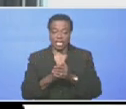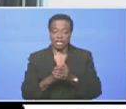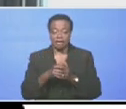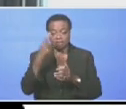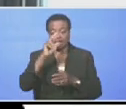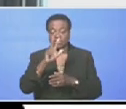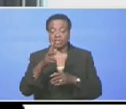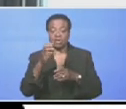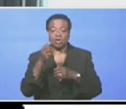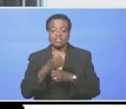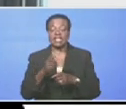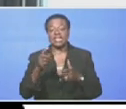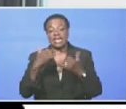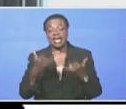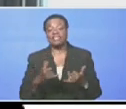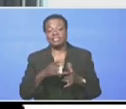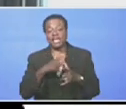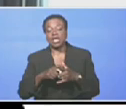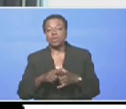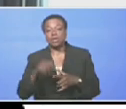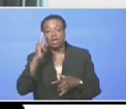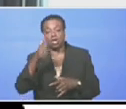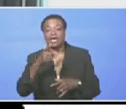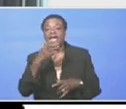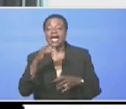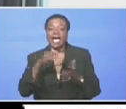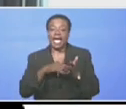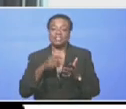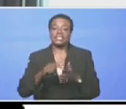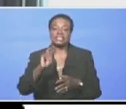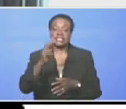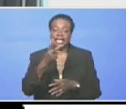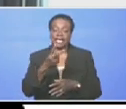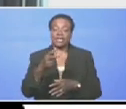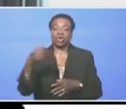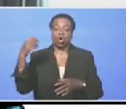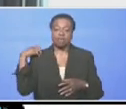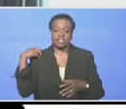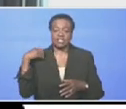officers. Then we're going to look at the second officers and then the chief engineers and the master